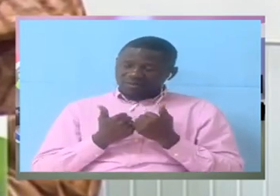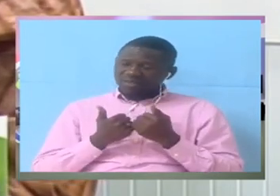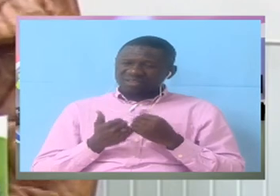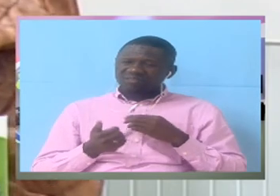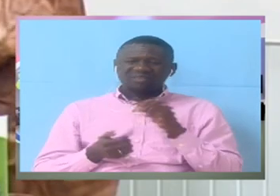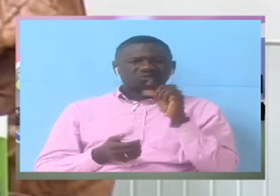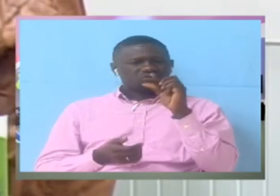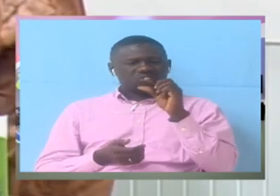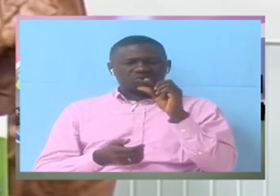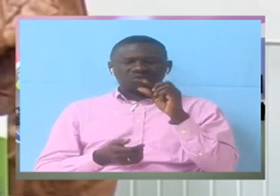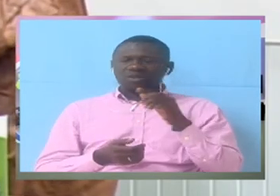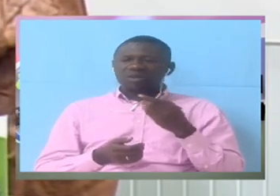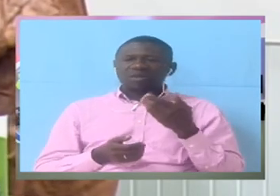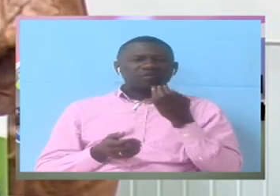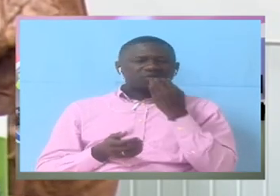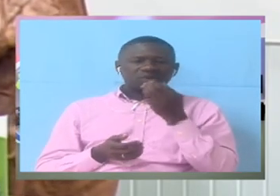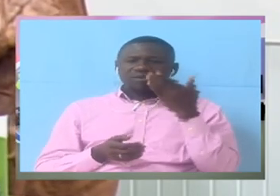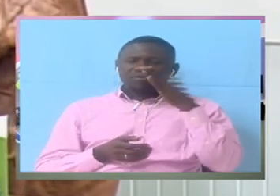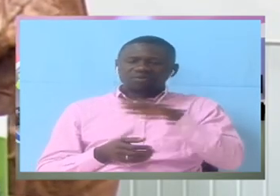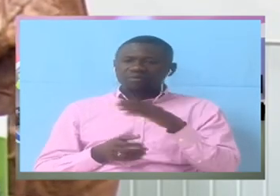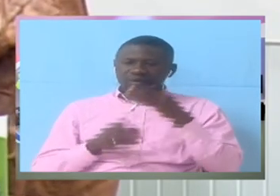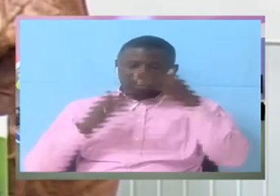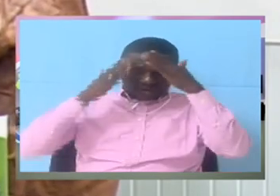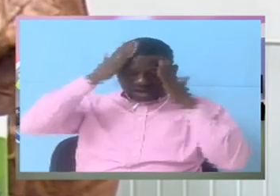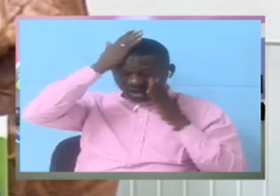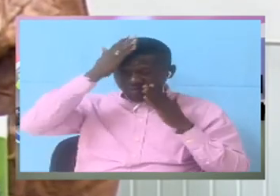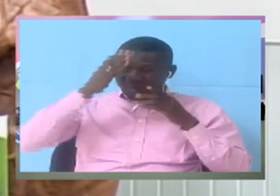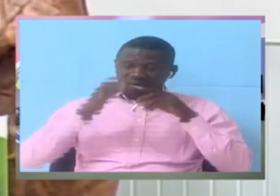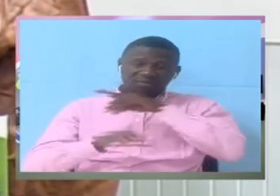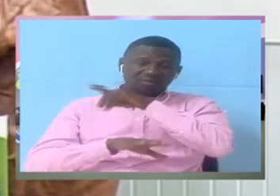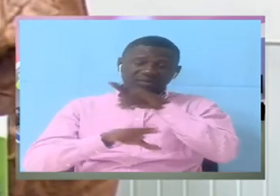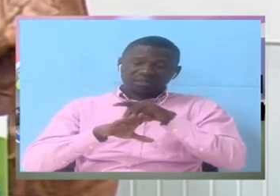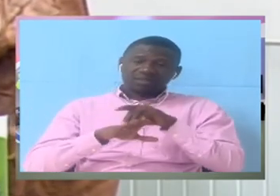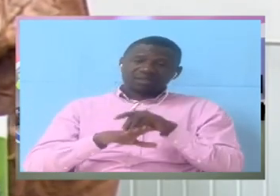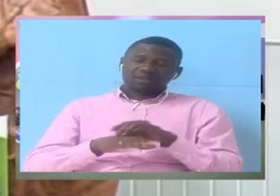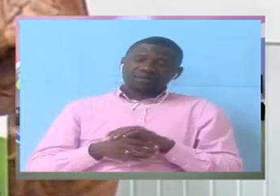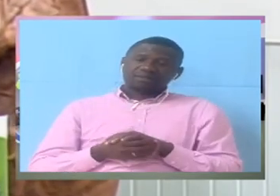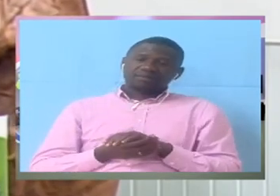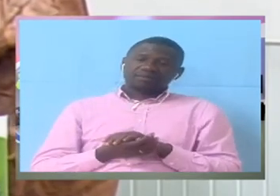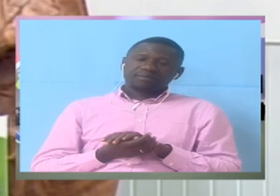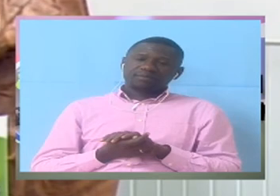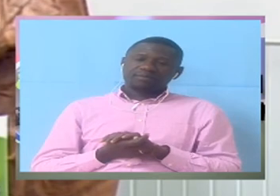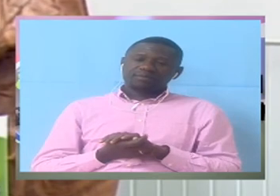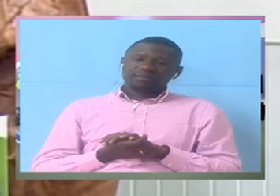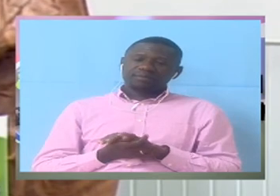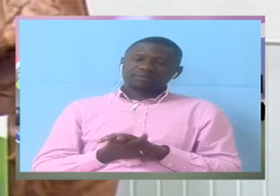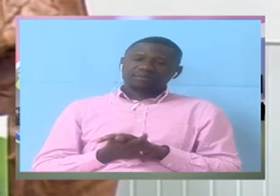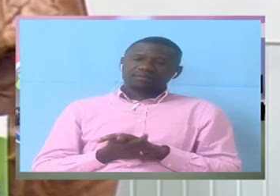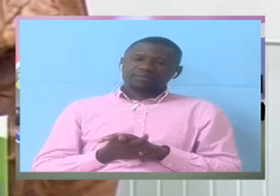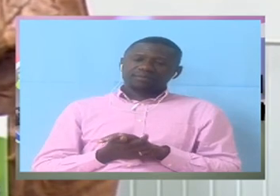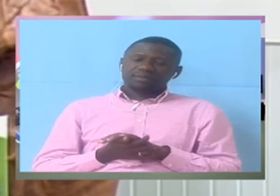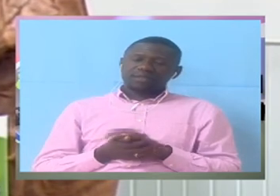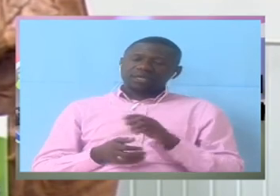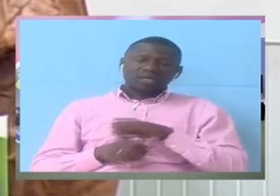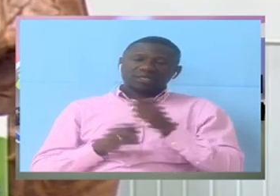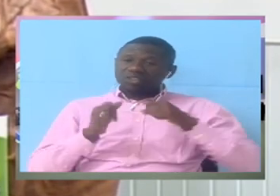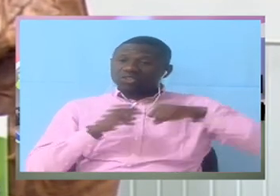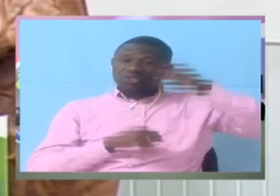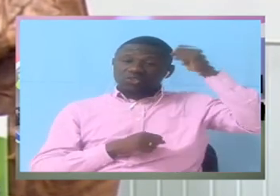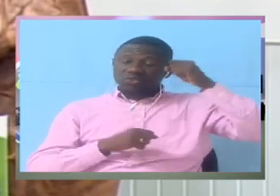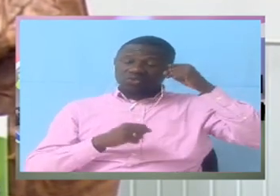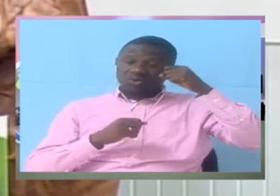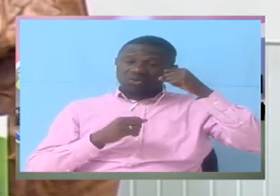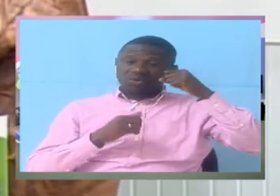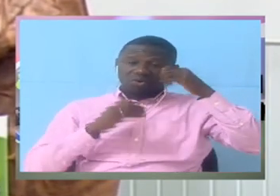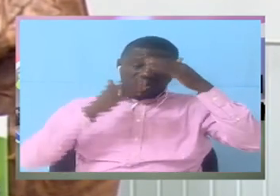that they gave us was small, but the food came from the army barracks. Yo, senior officers men bebe a national army moteje men mantelo. And the senior officers,